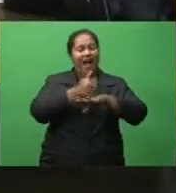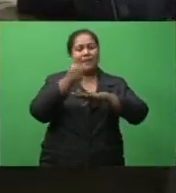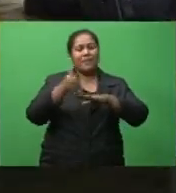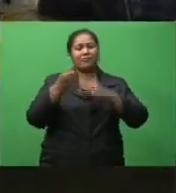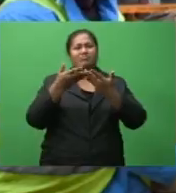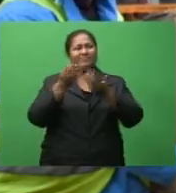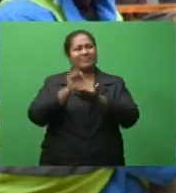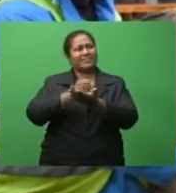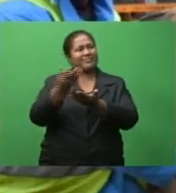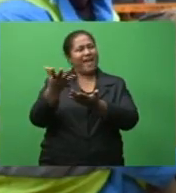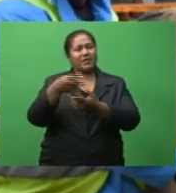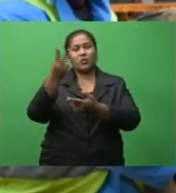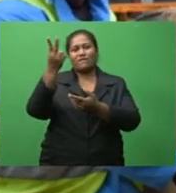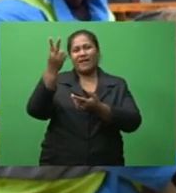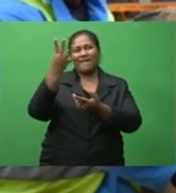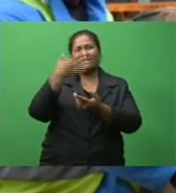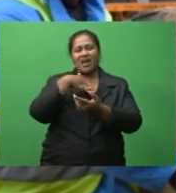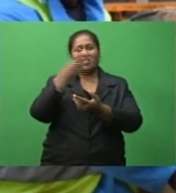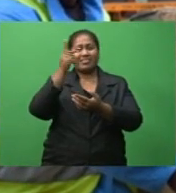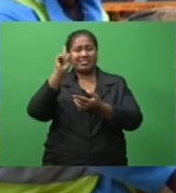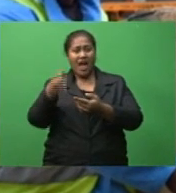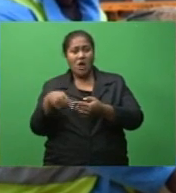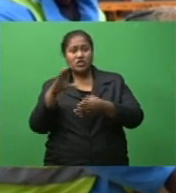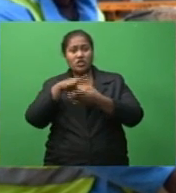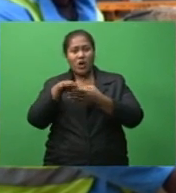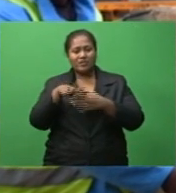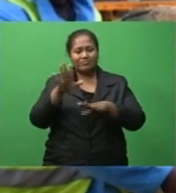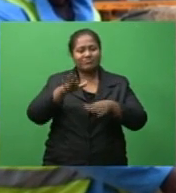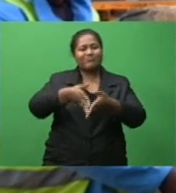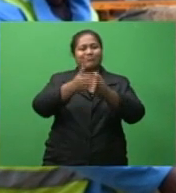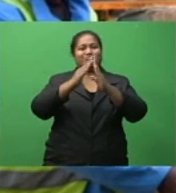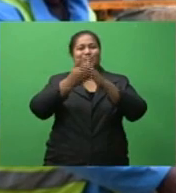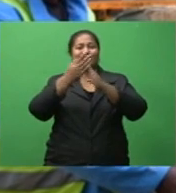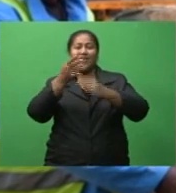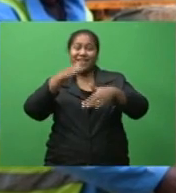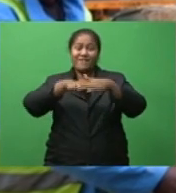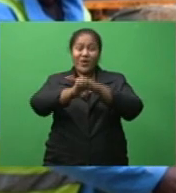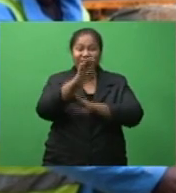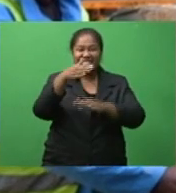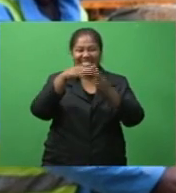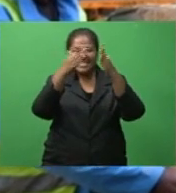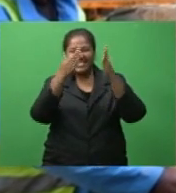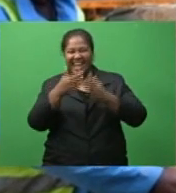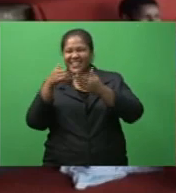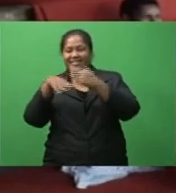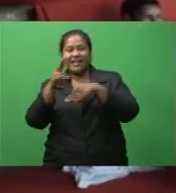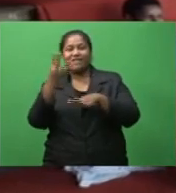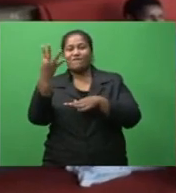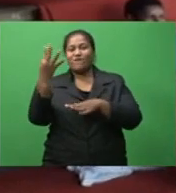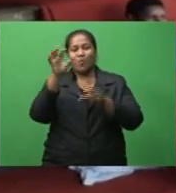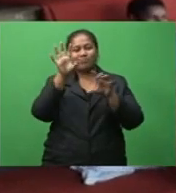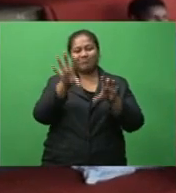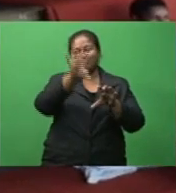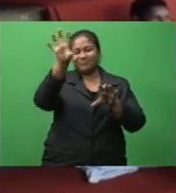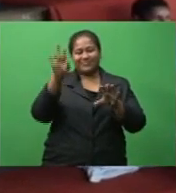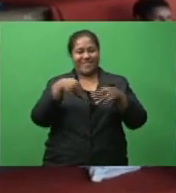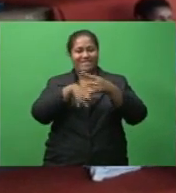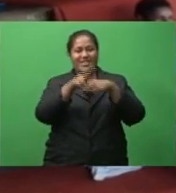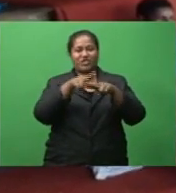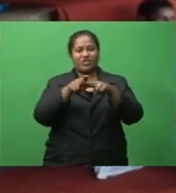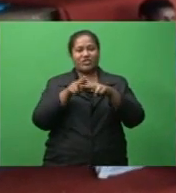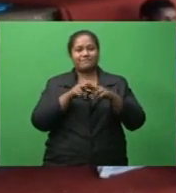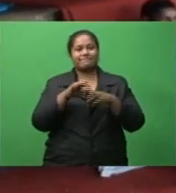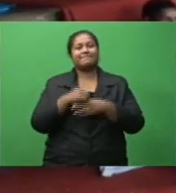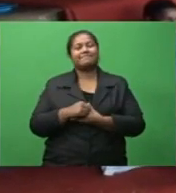over $500,000 setting up and refurbishing evacuation centers in the 4 divisions. Josina